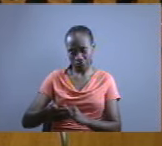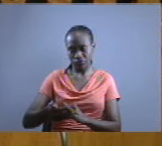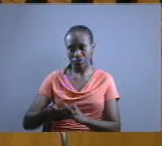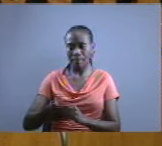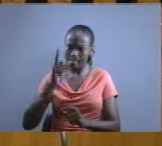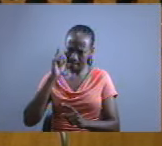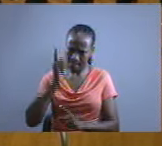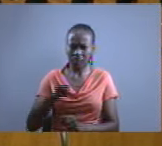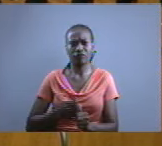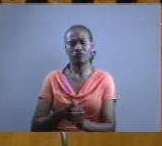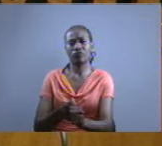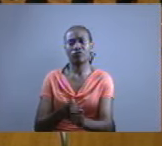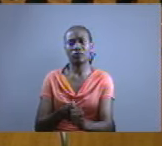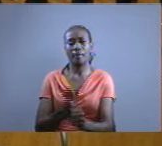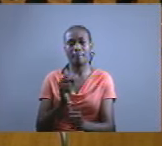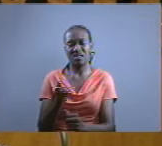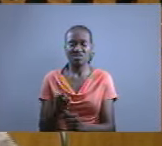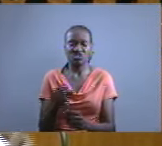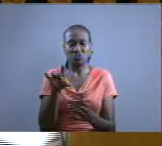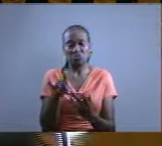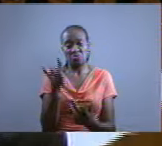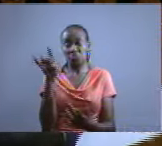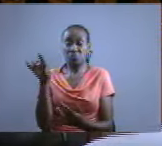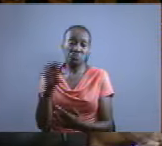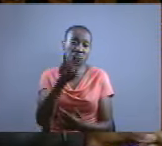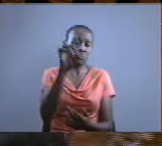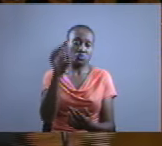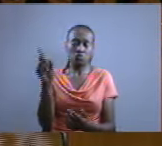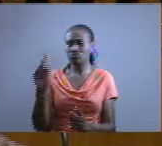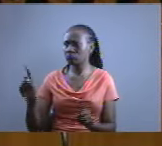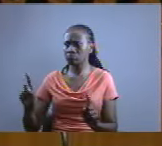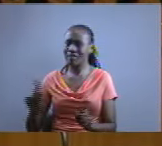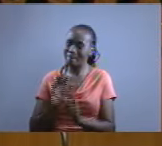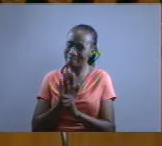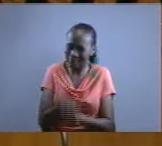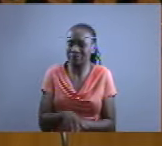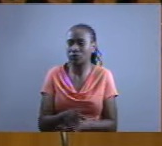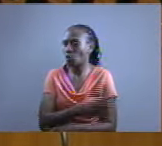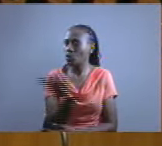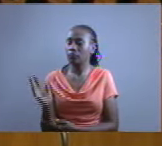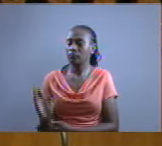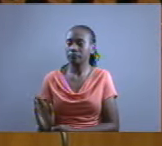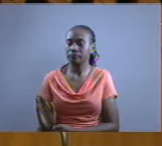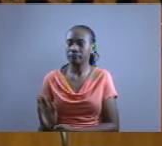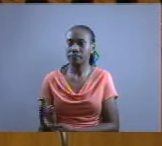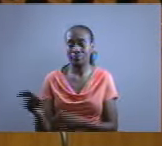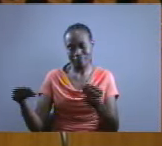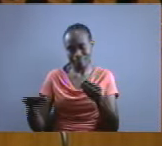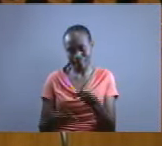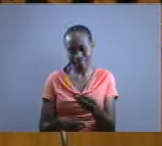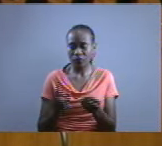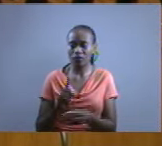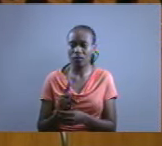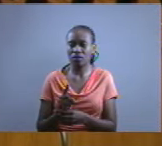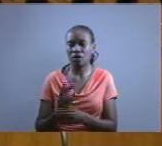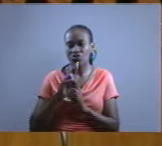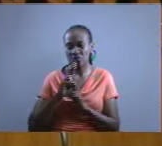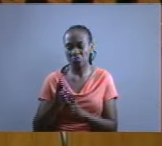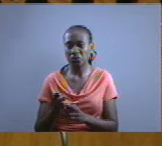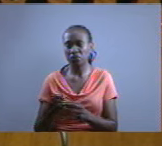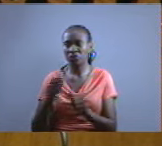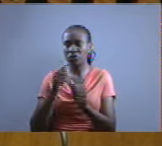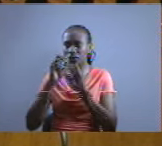must and not an option for South Africa. In addition to many reported complaints of